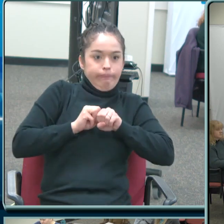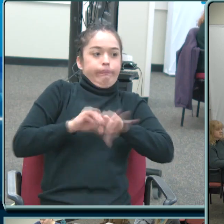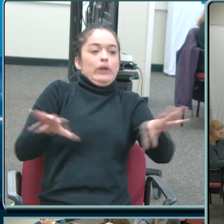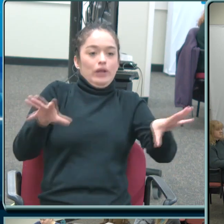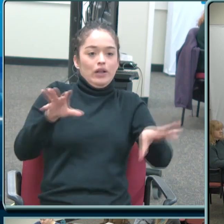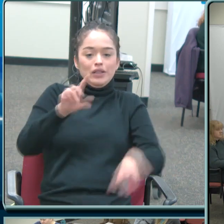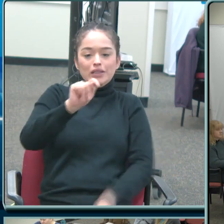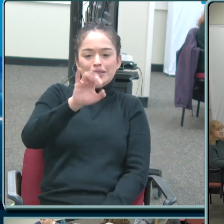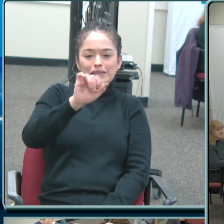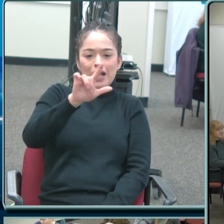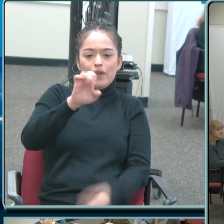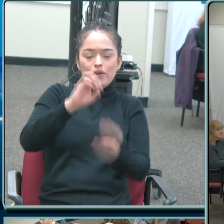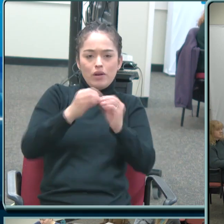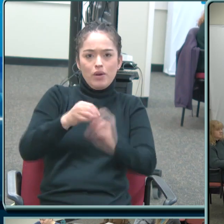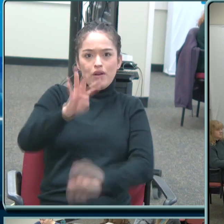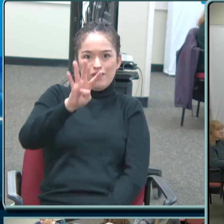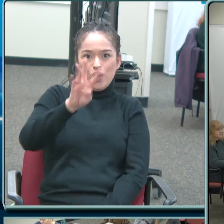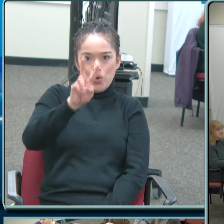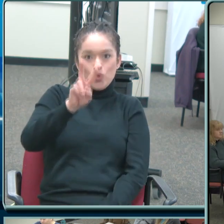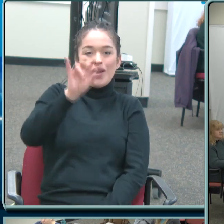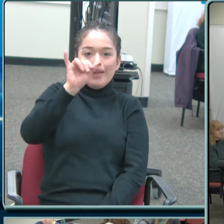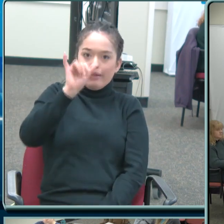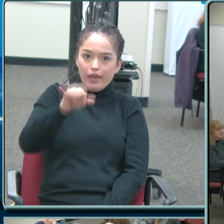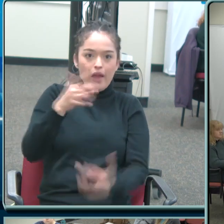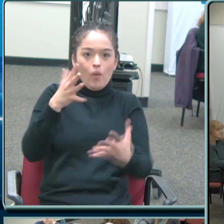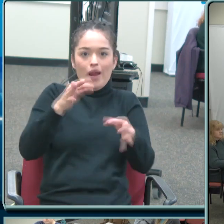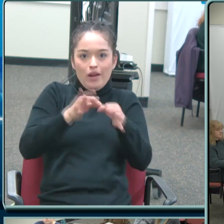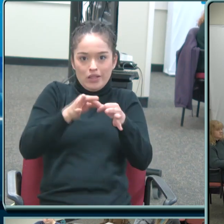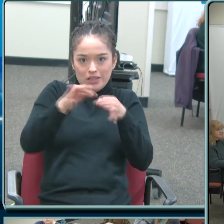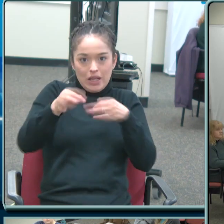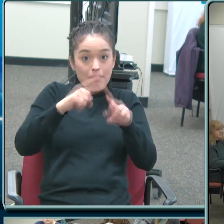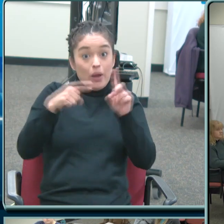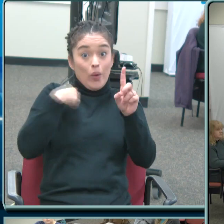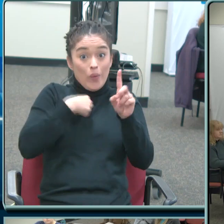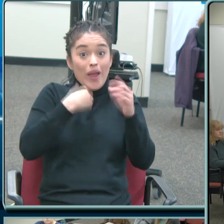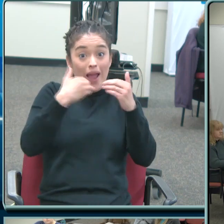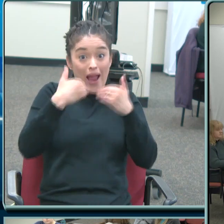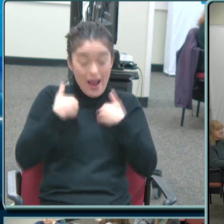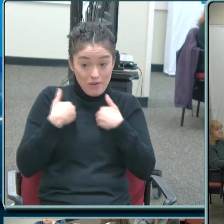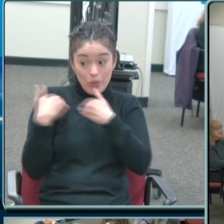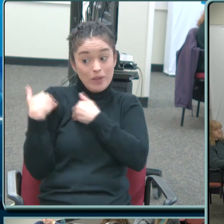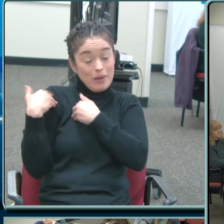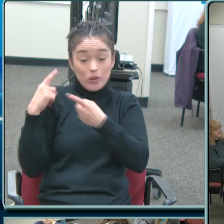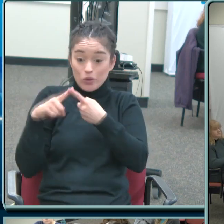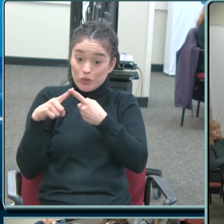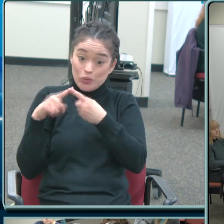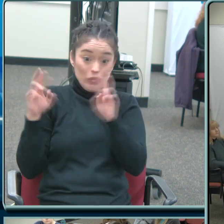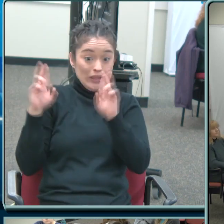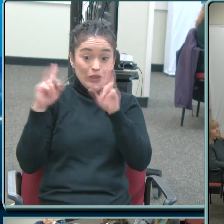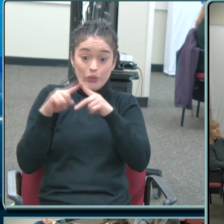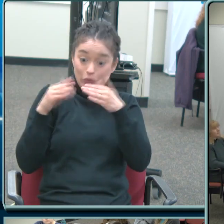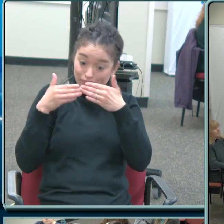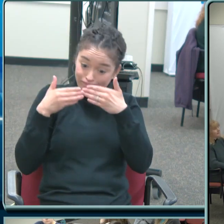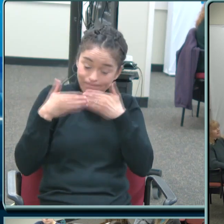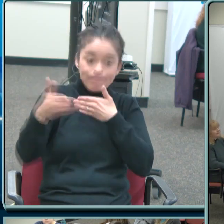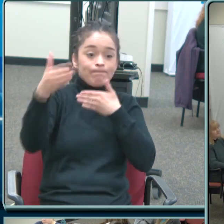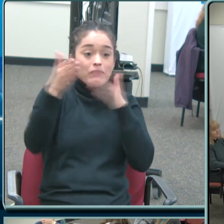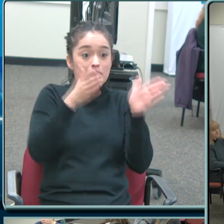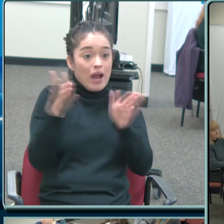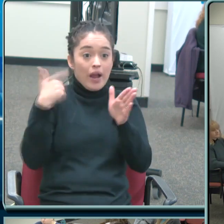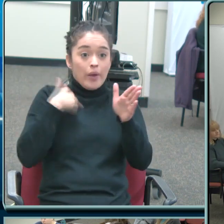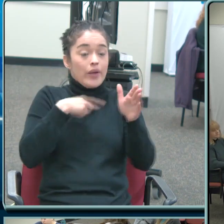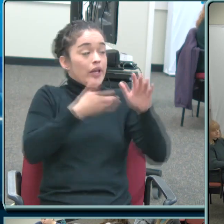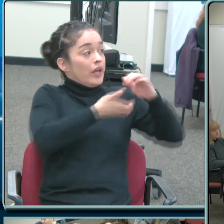expiration of Title 42, which did get extended, but we had a responsibility to lean forward and plan for that. So we reached out to Denver